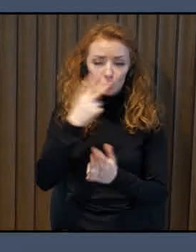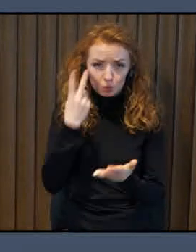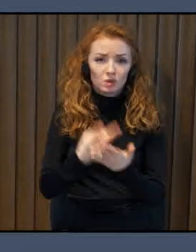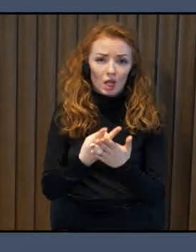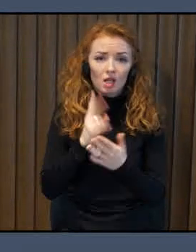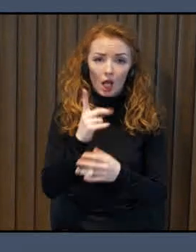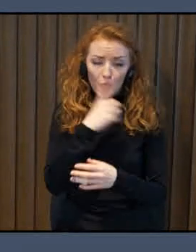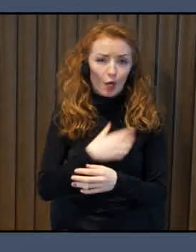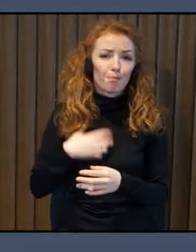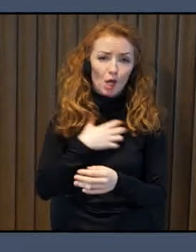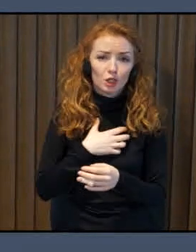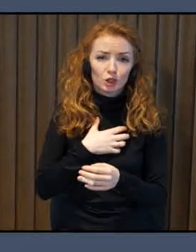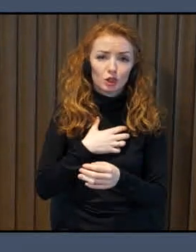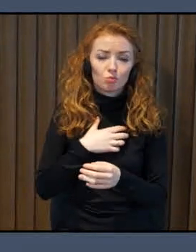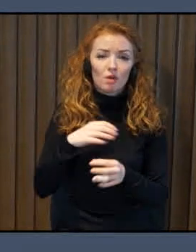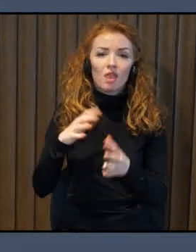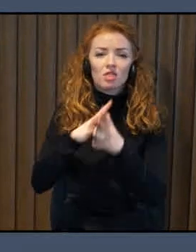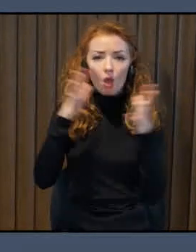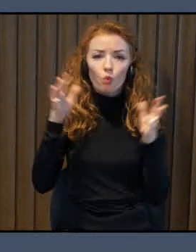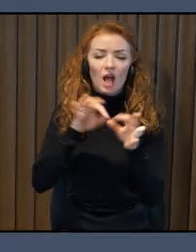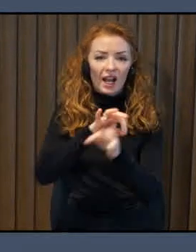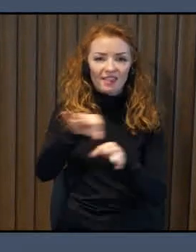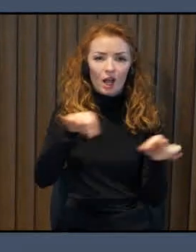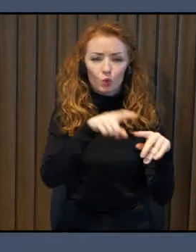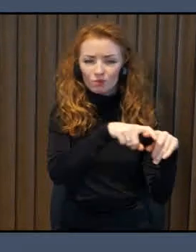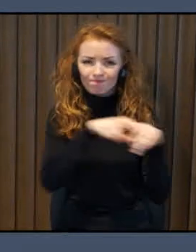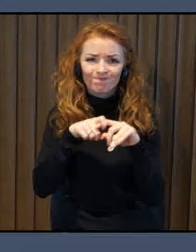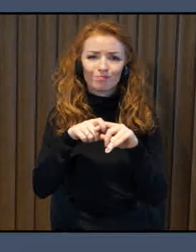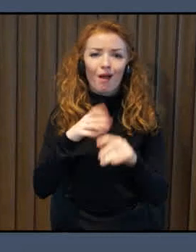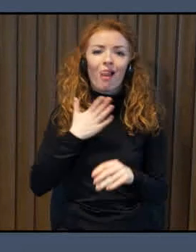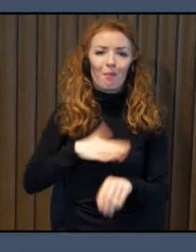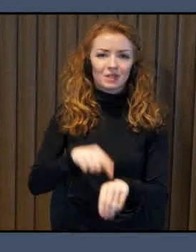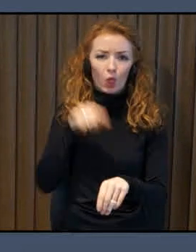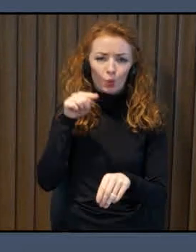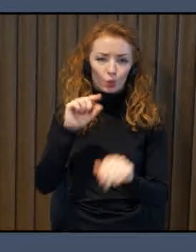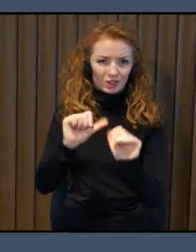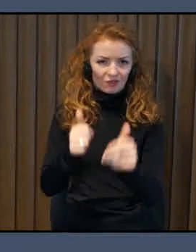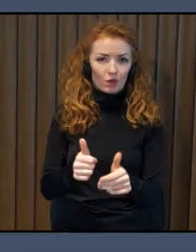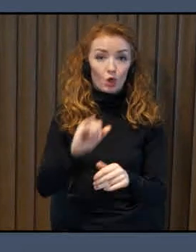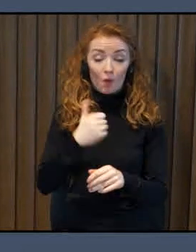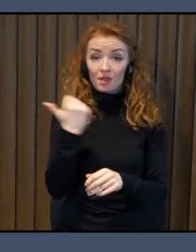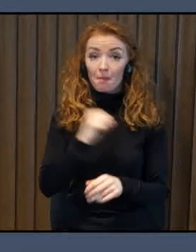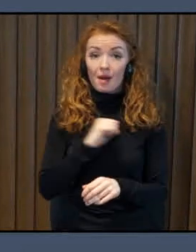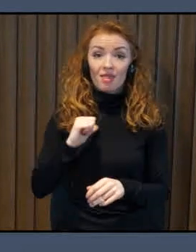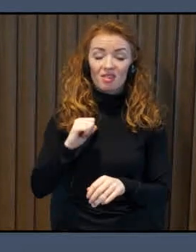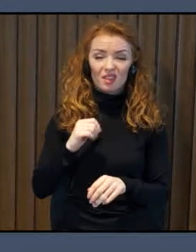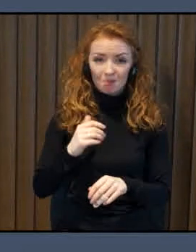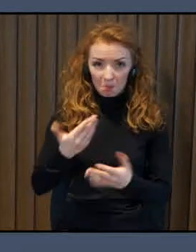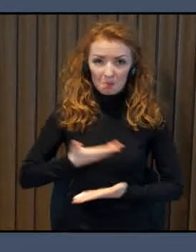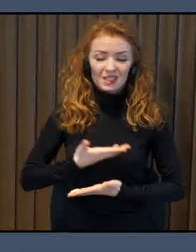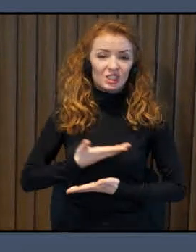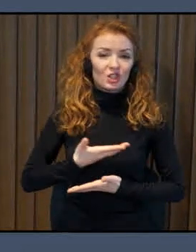center. But from the very beginning she considered that in architecture we also need to include this